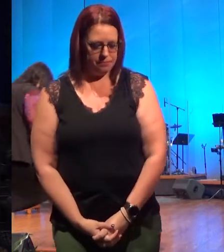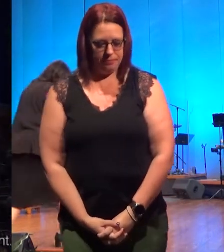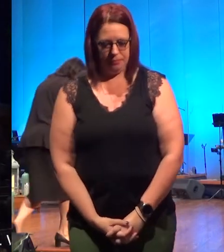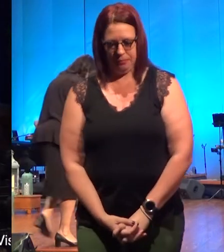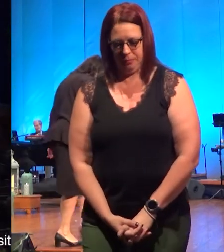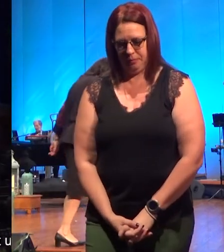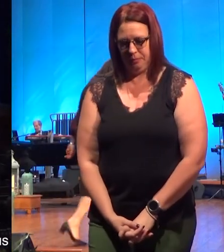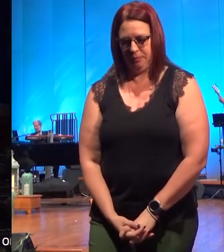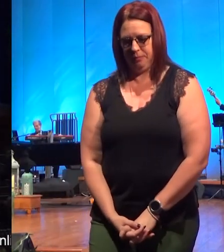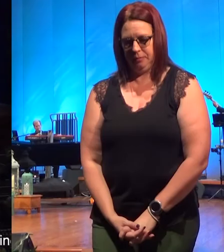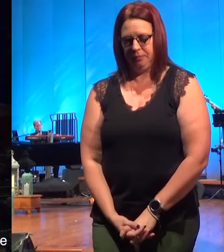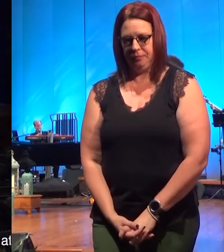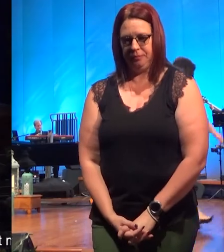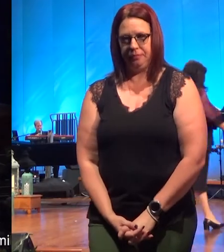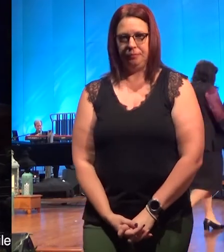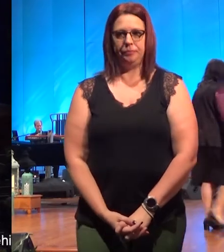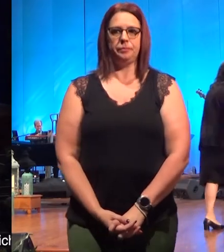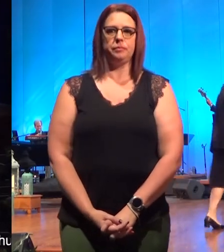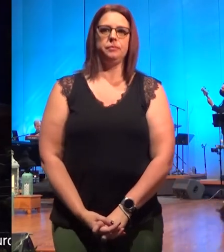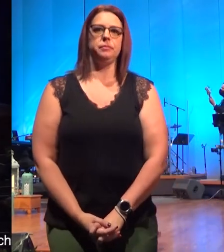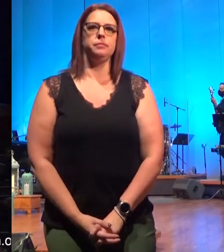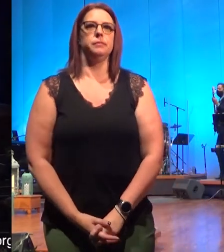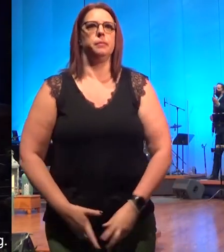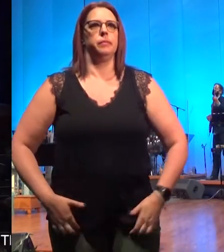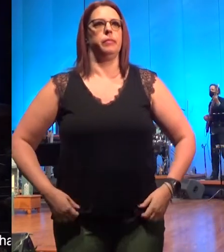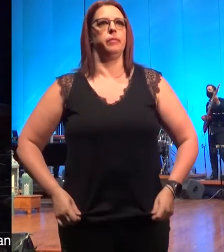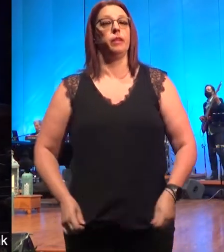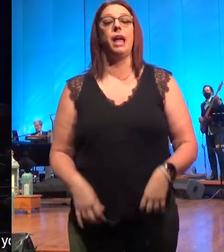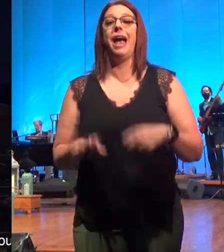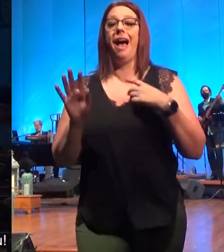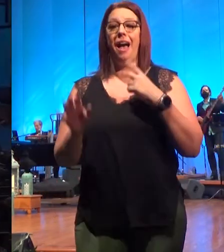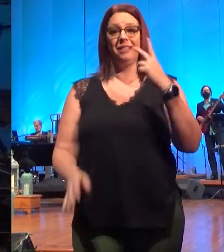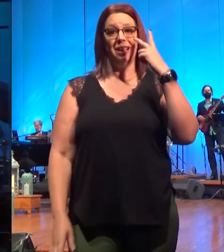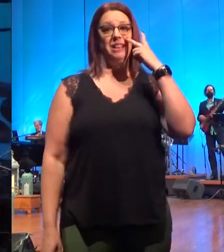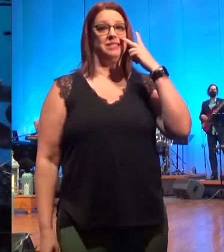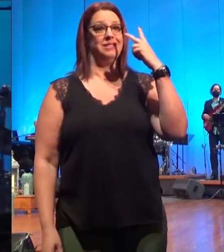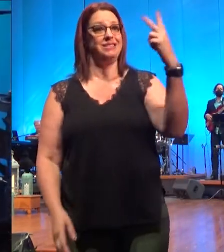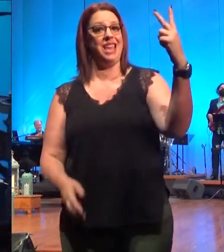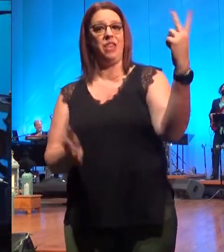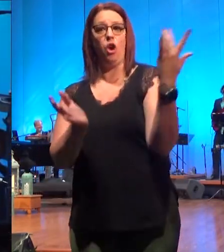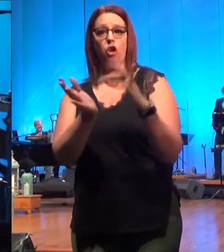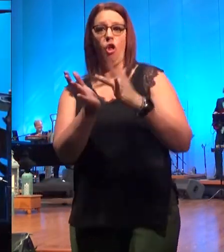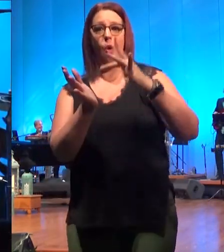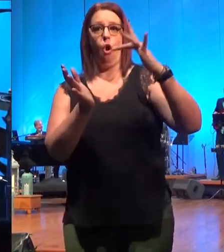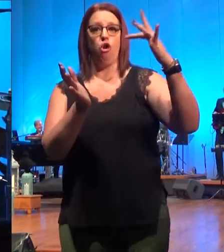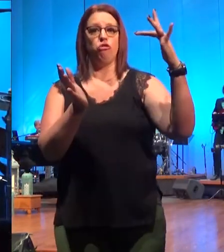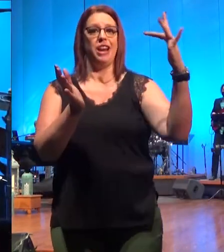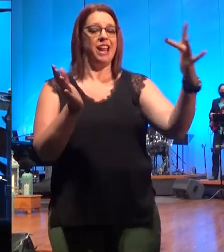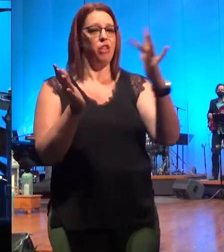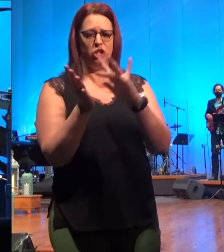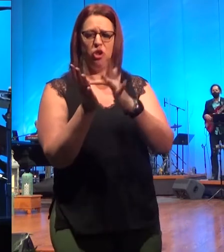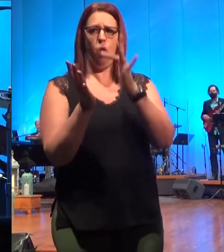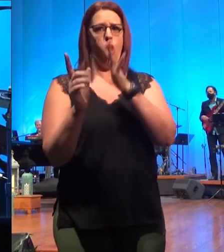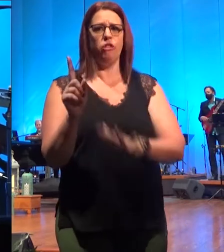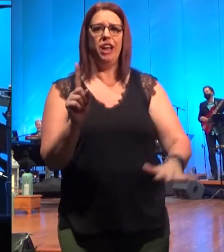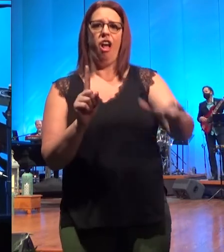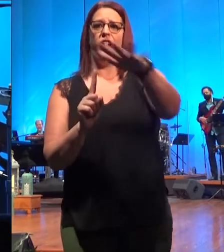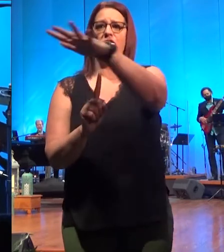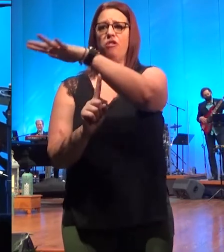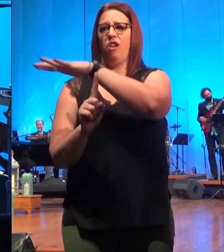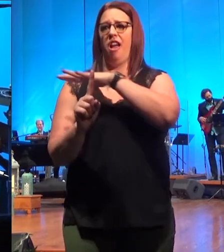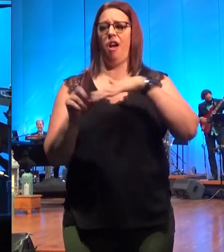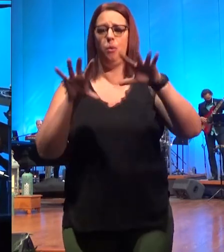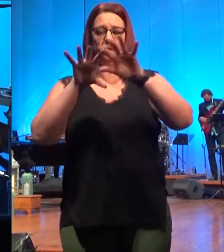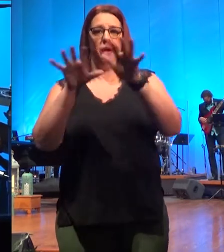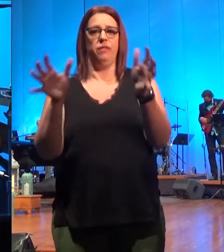1, 2, 3. I see the glory. There's glory all around in